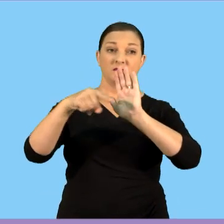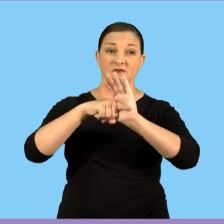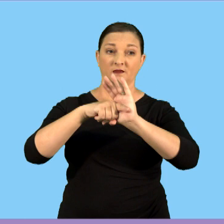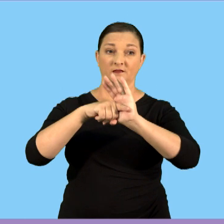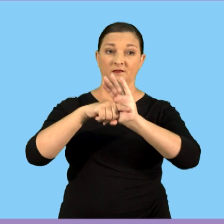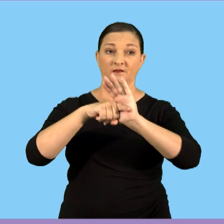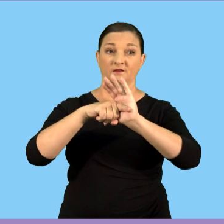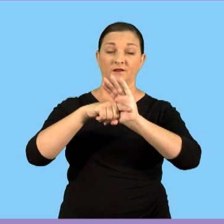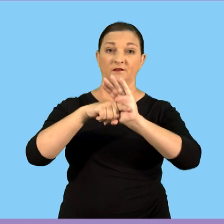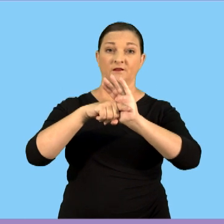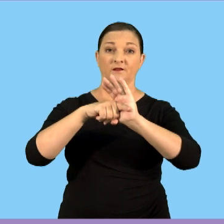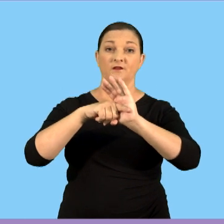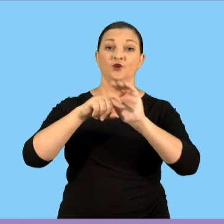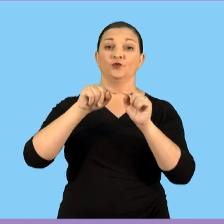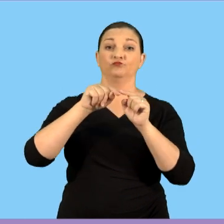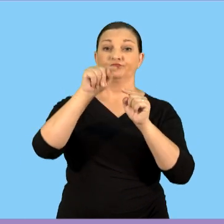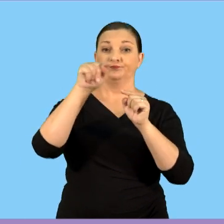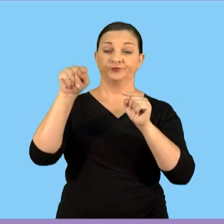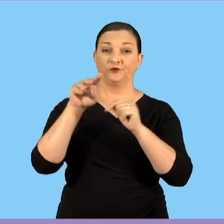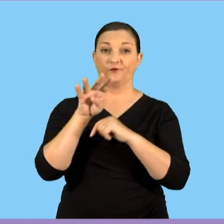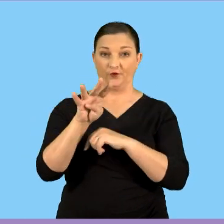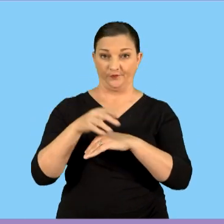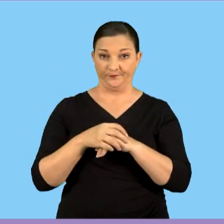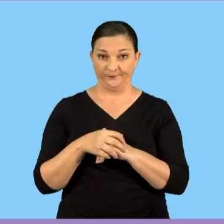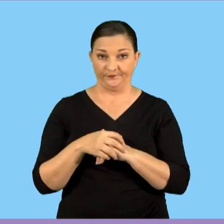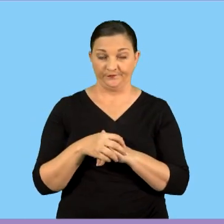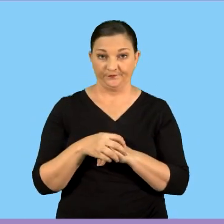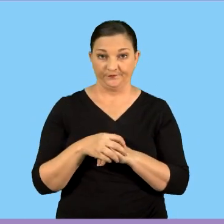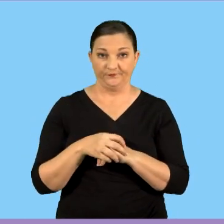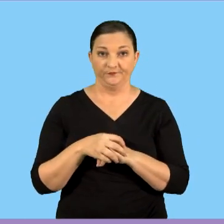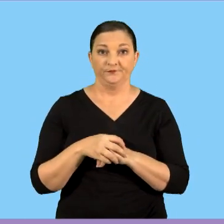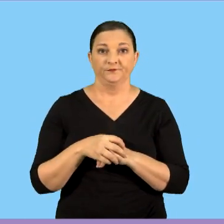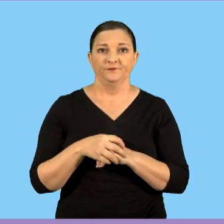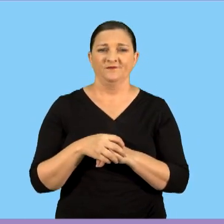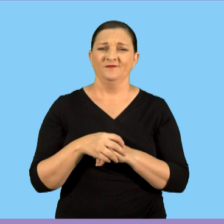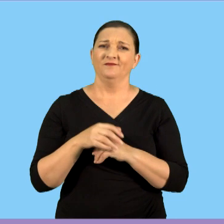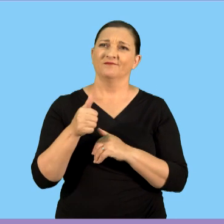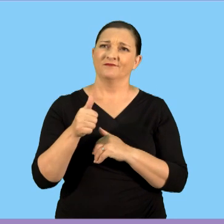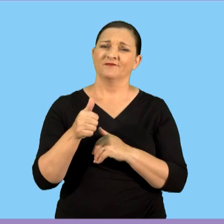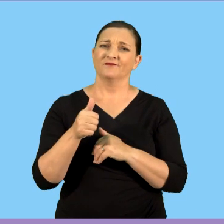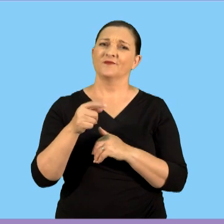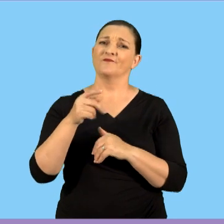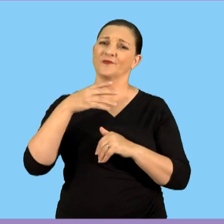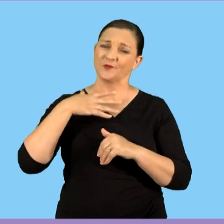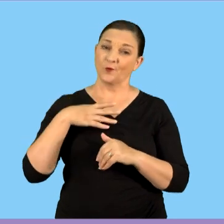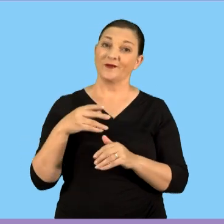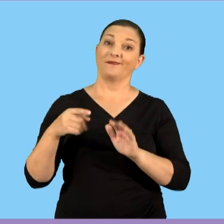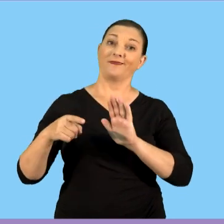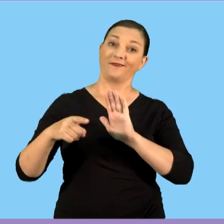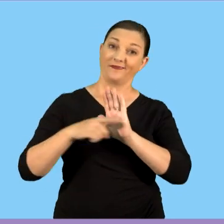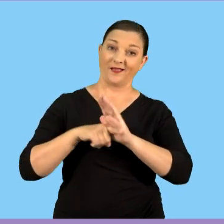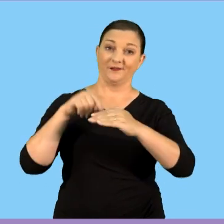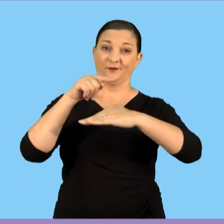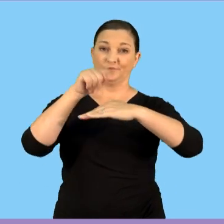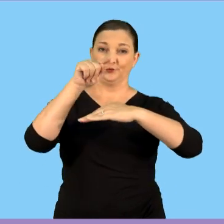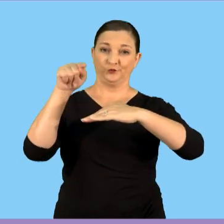4. So a negative square root of 4. A negative square root of 4 is telling us that they